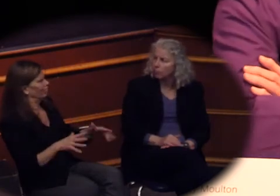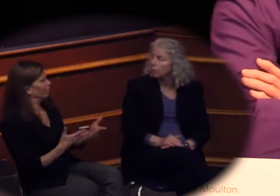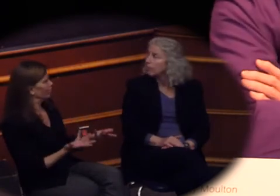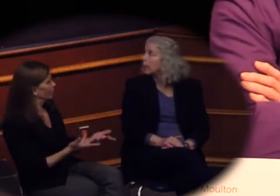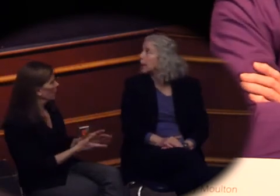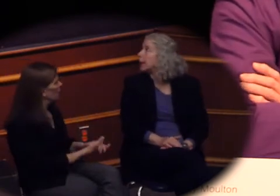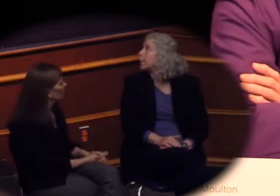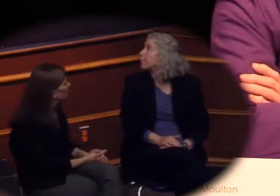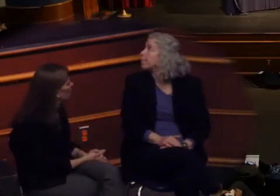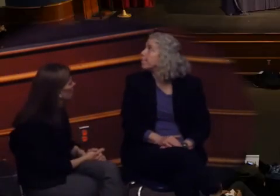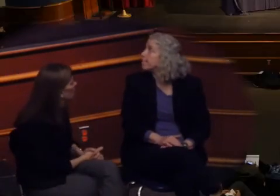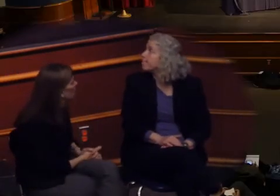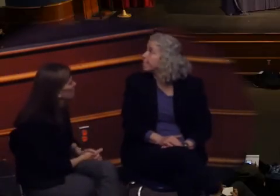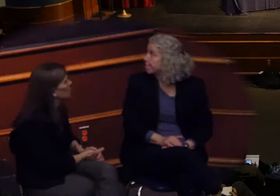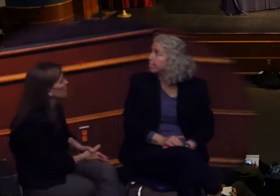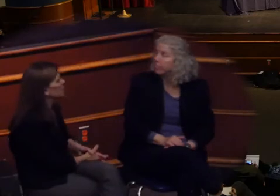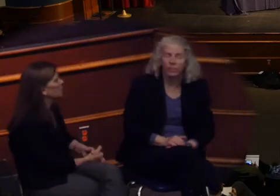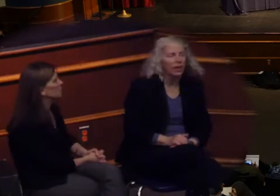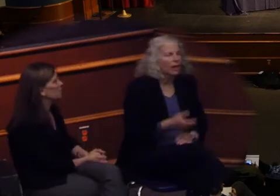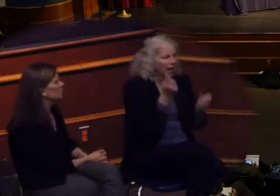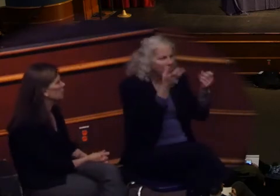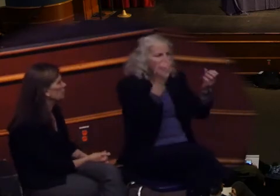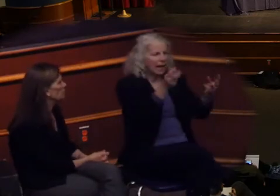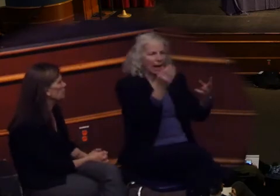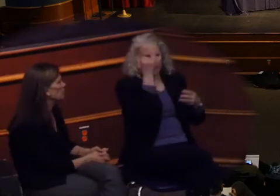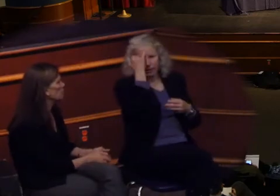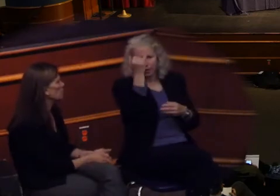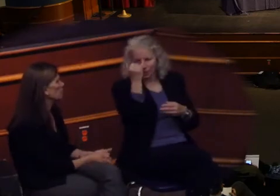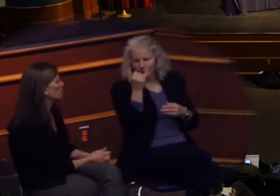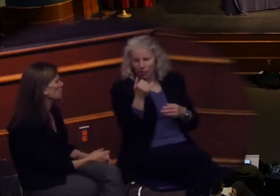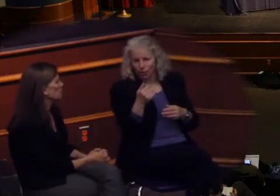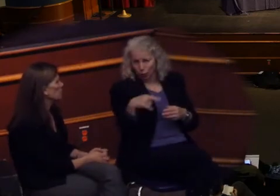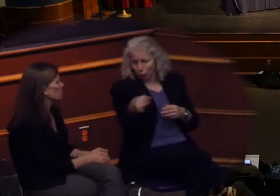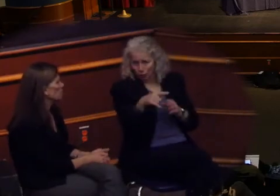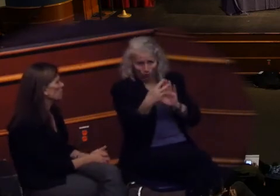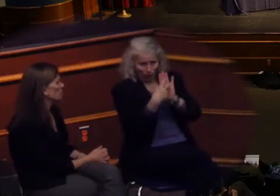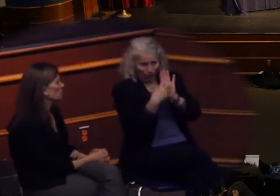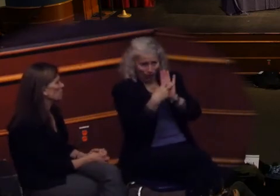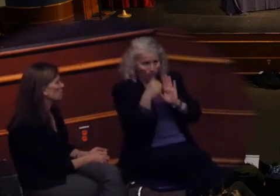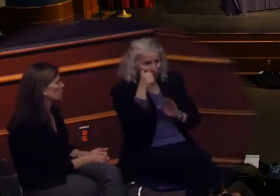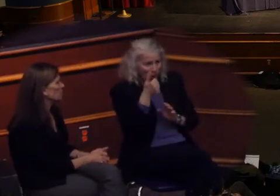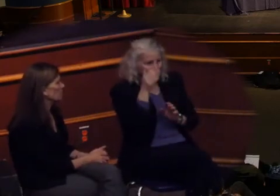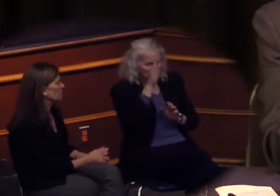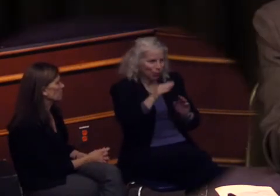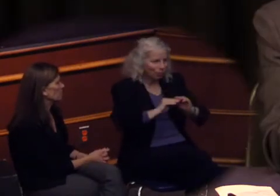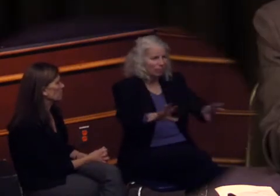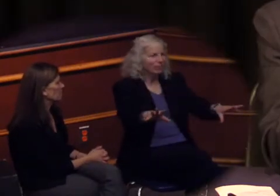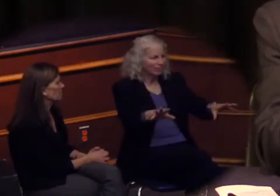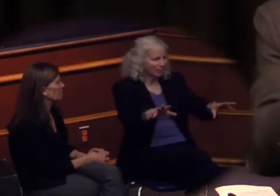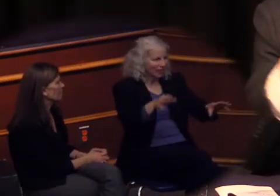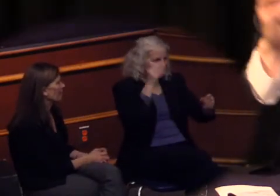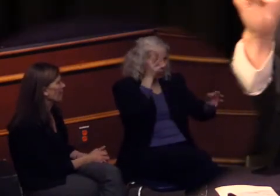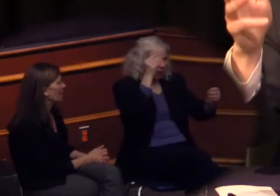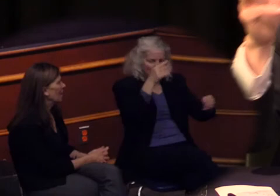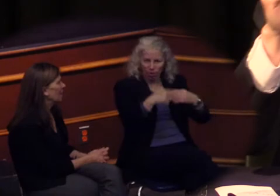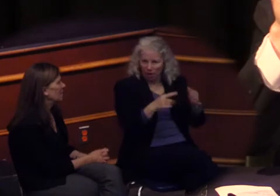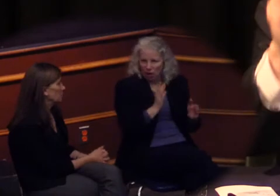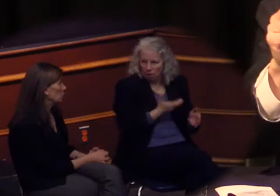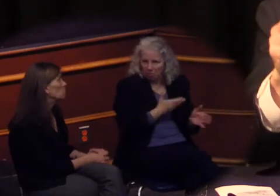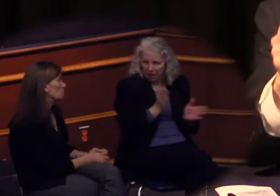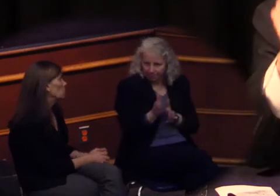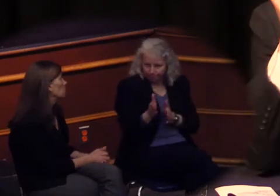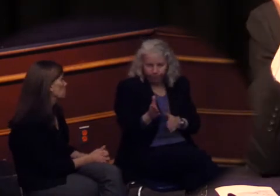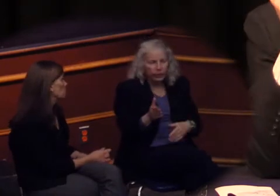So I have many specific measures, all of which you'll be able to read tomorrow when we release our plan for addressing this. But a few